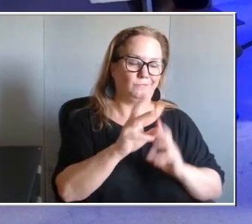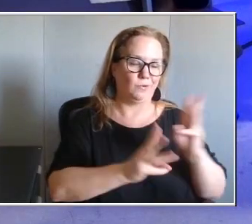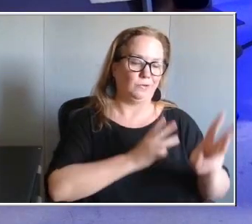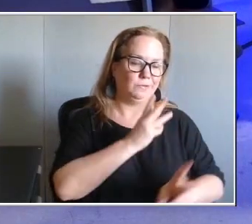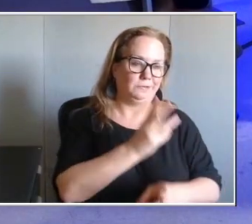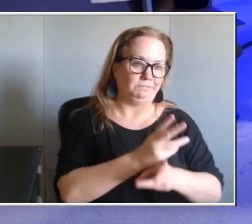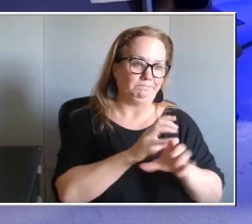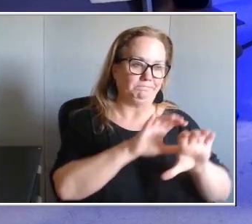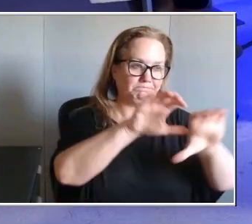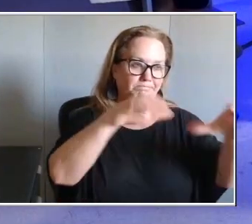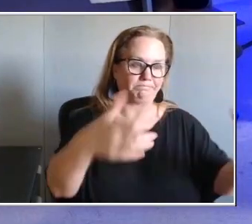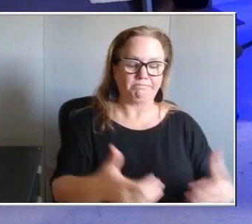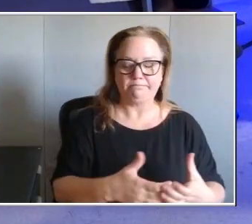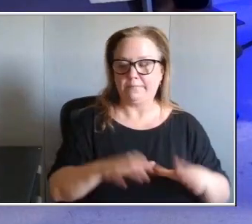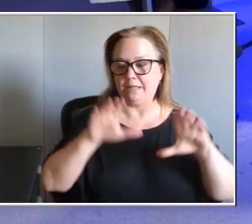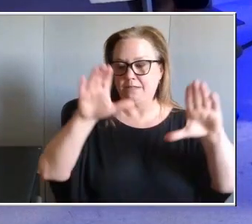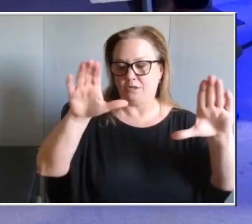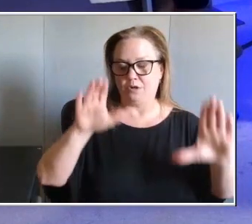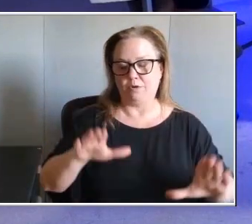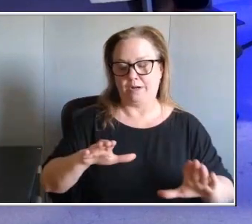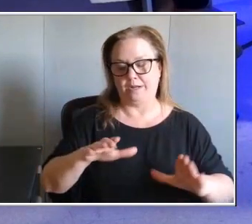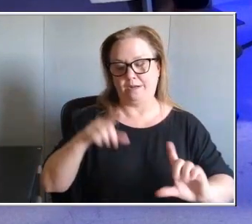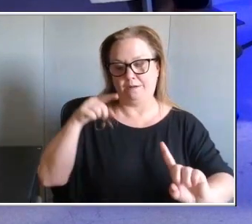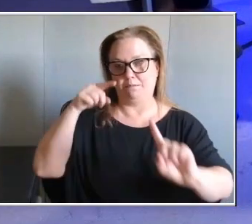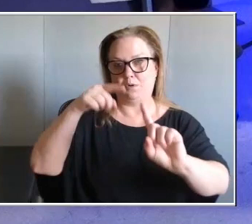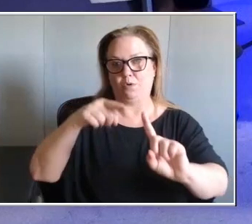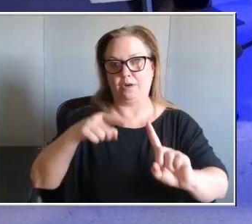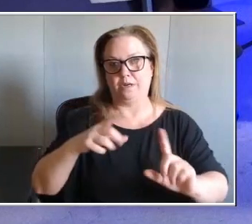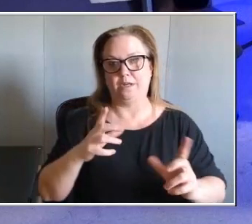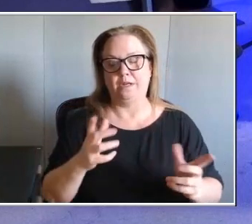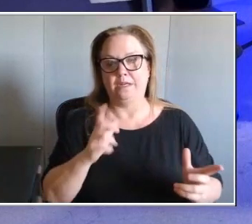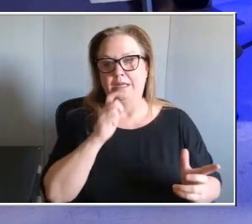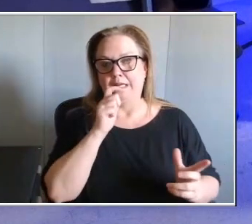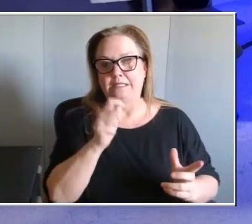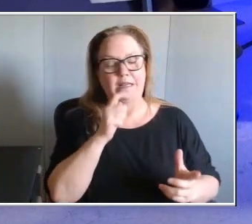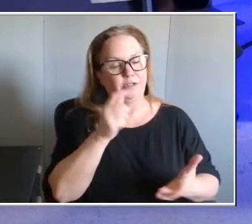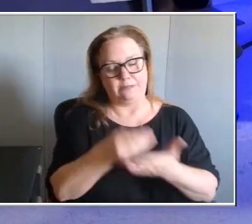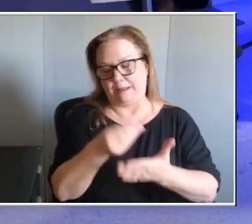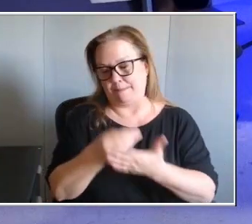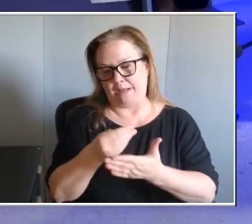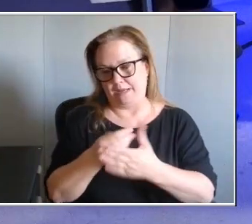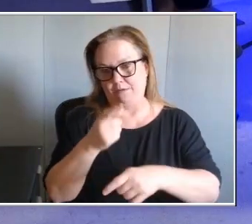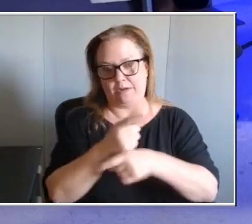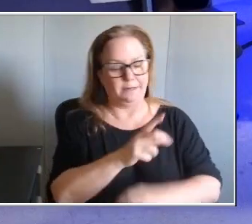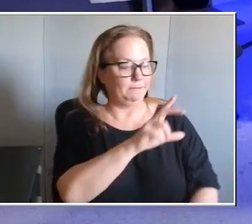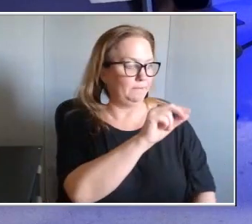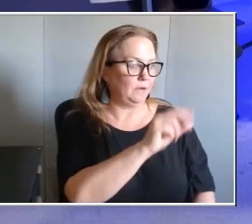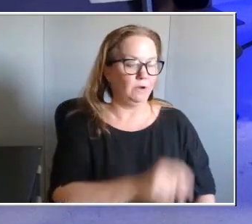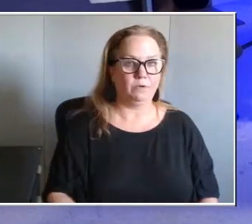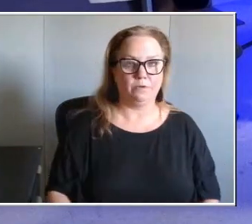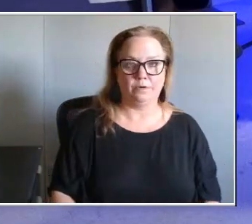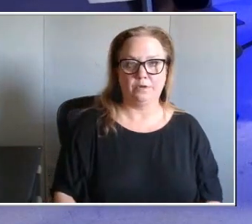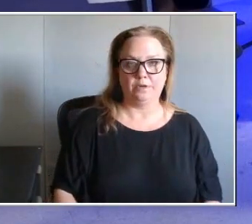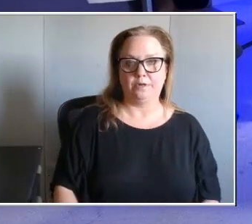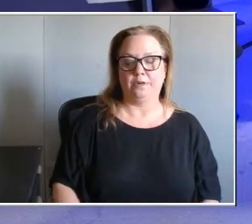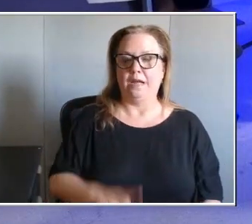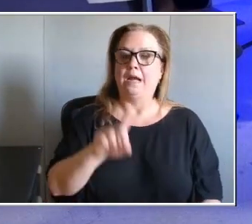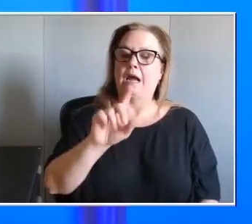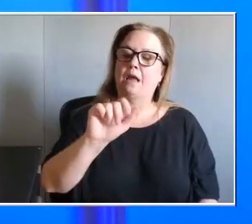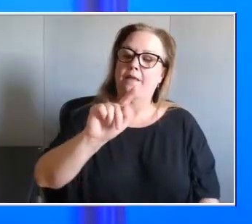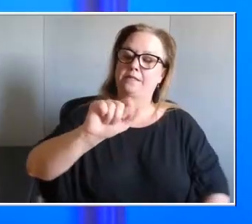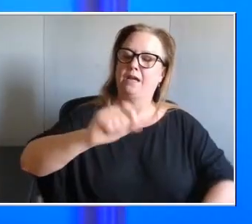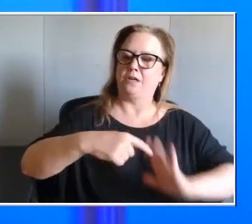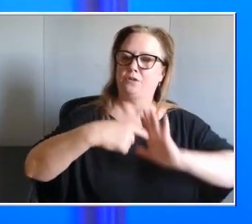this point about socioeconomic status, so some people say, well, it's just about money. It's not just about money. No. Talk to us a little bit more about how that data can show that. Yeah,